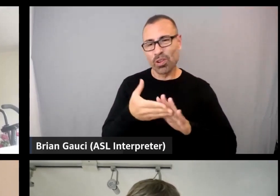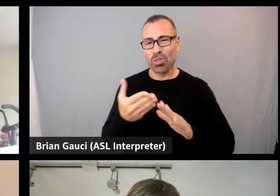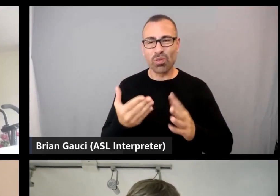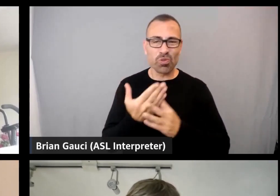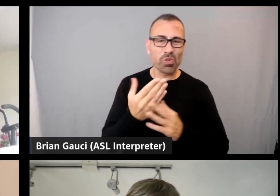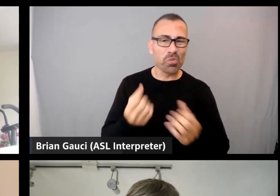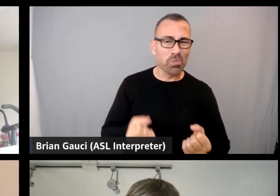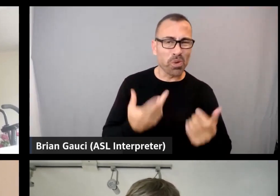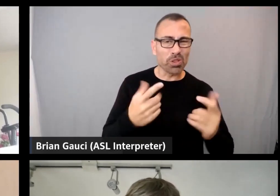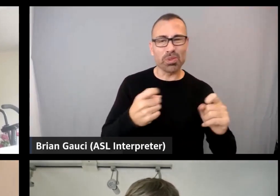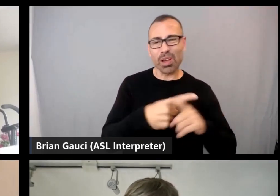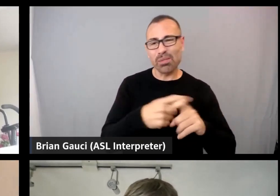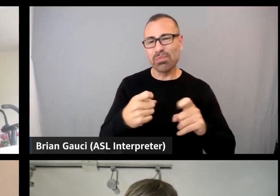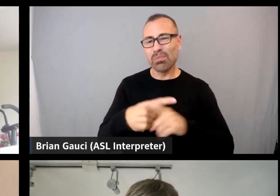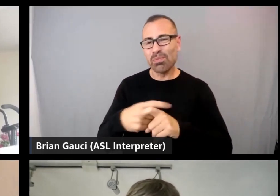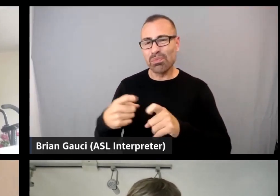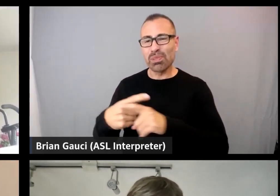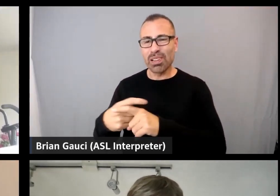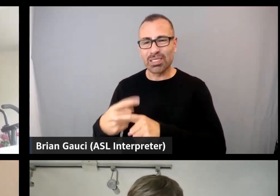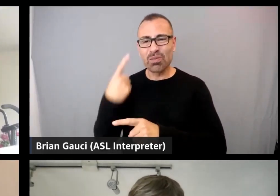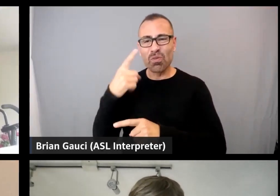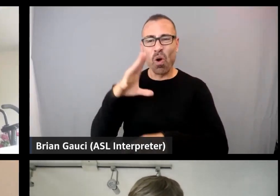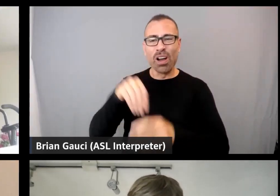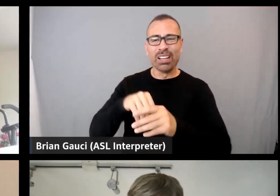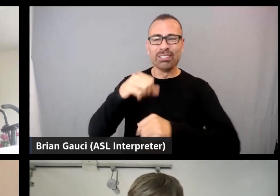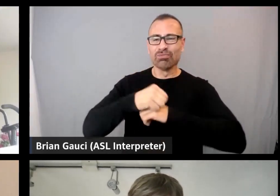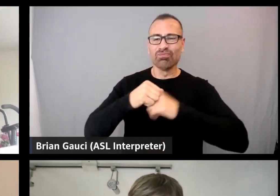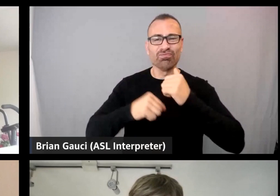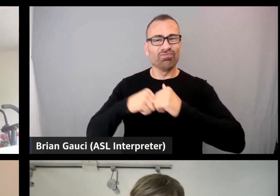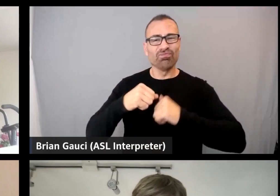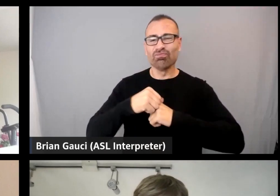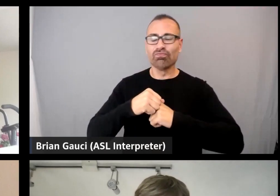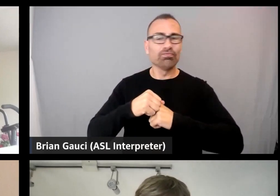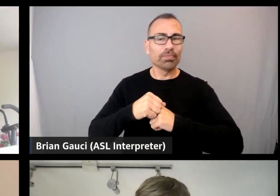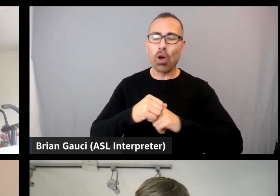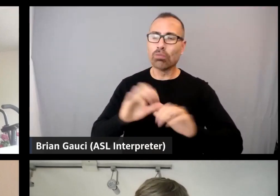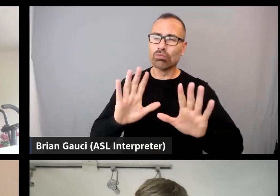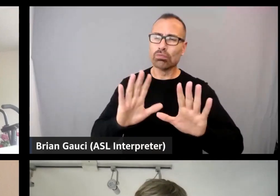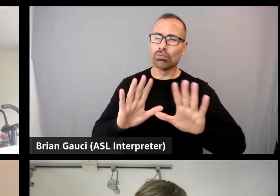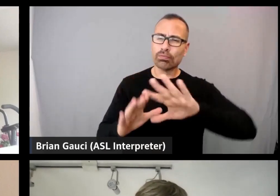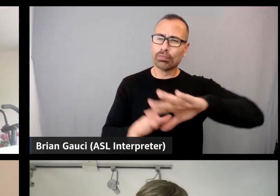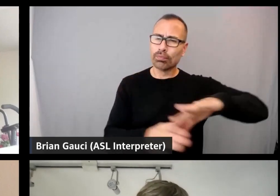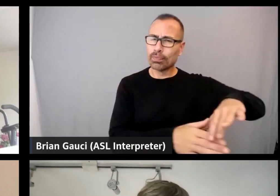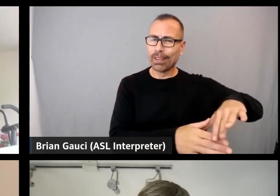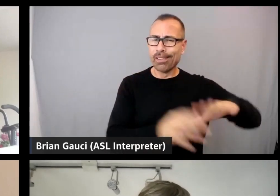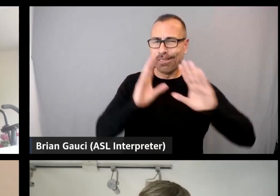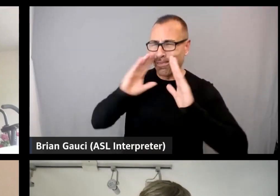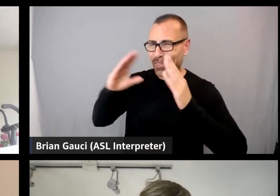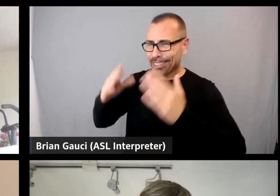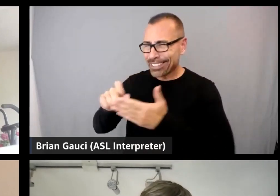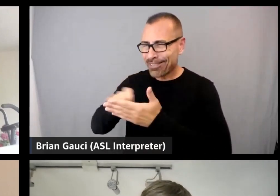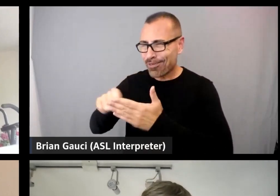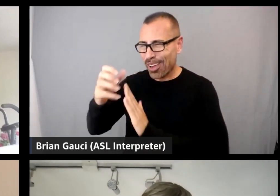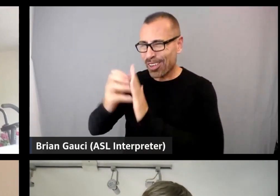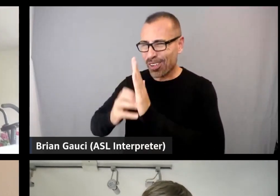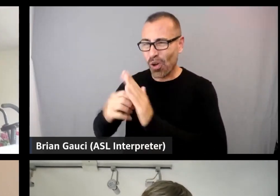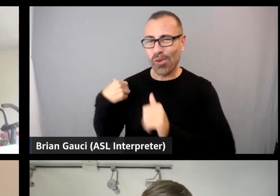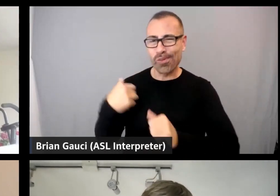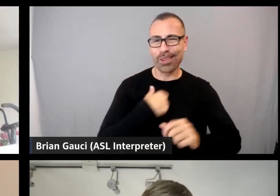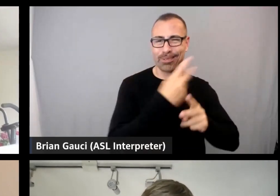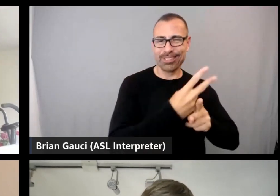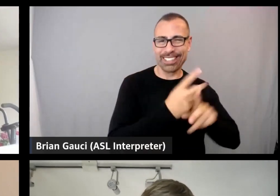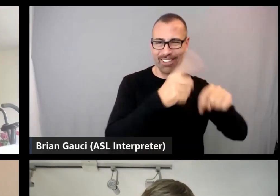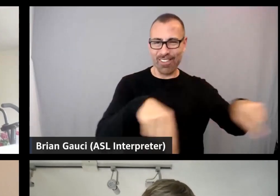around infrastructure. They just focus on writing the code, and then we take care of rest.